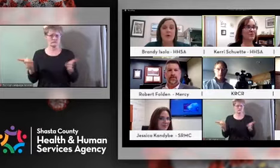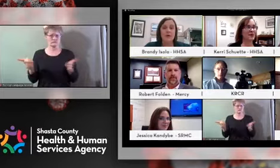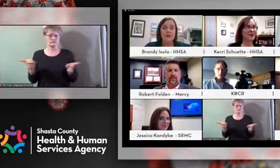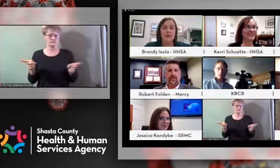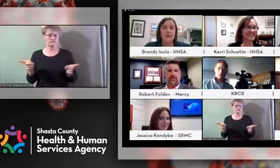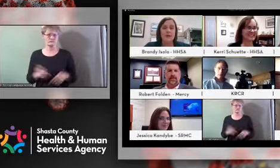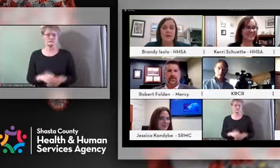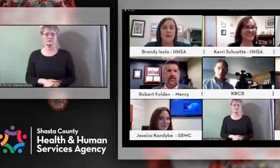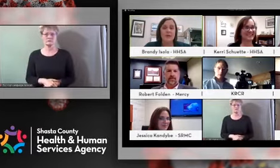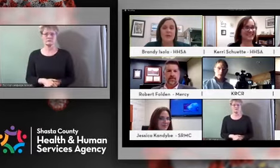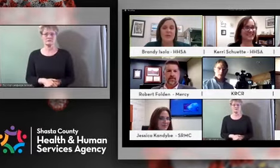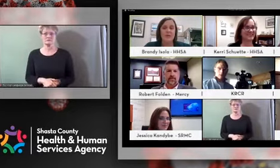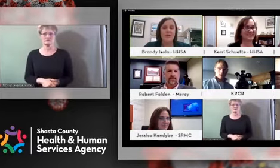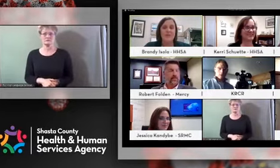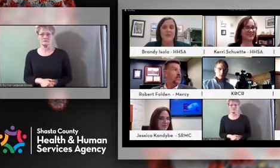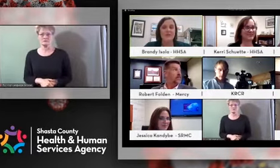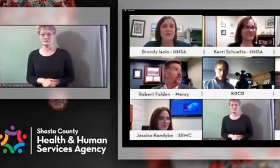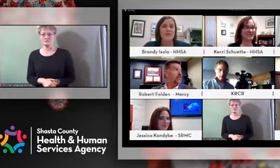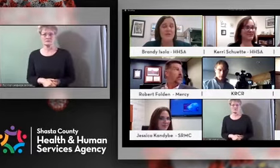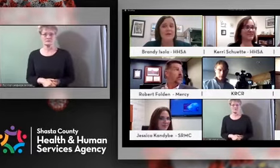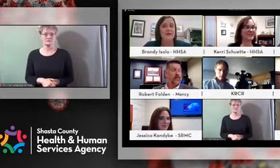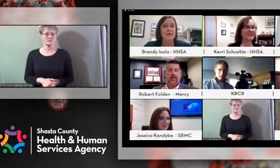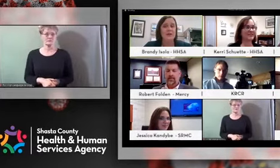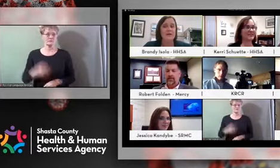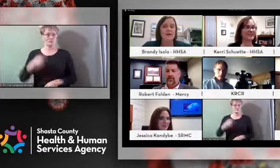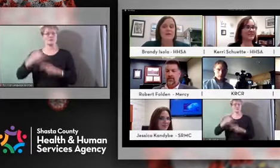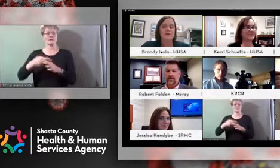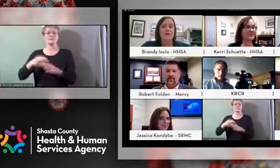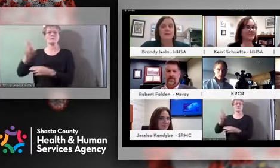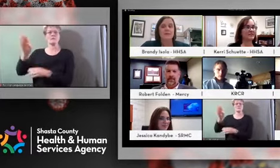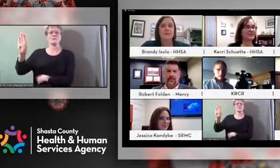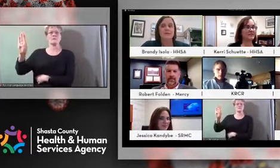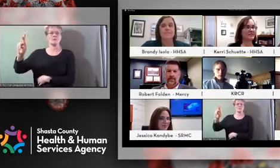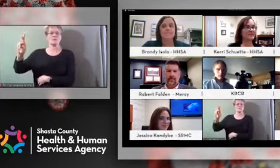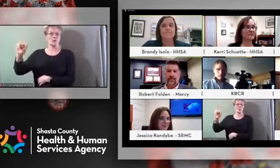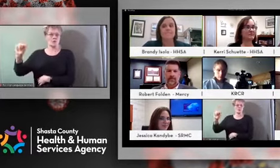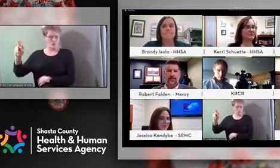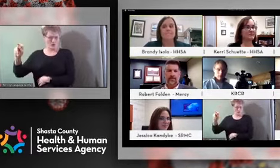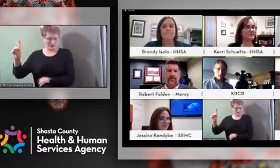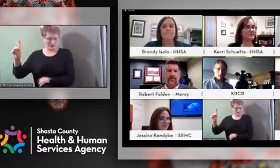I'm Brandy Isola. I am the Public Health Branch Director, and I don't have any additional updates.